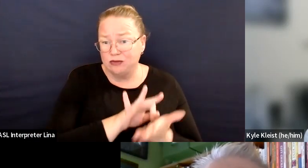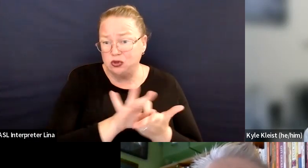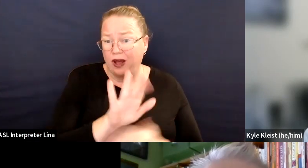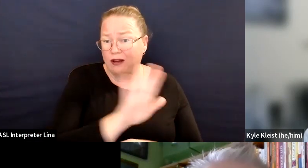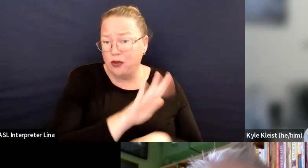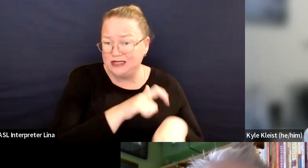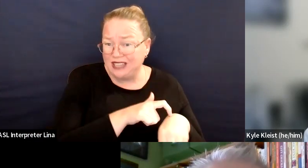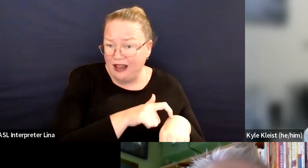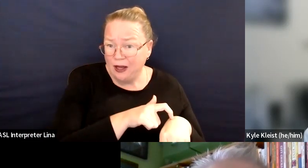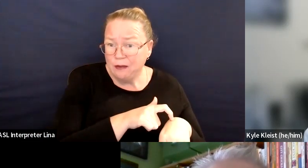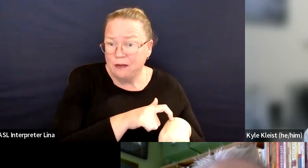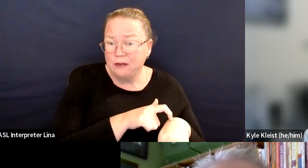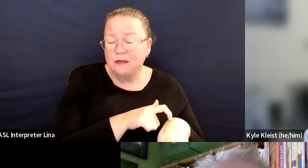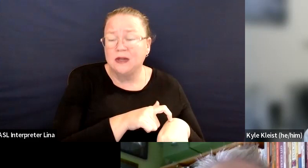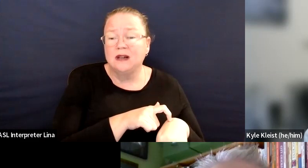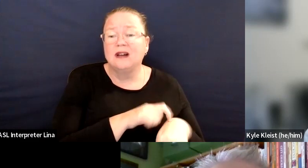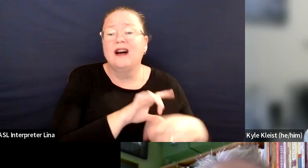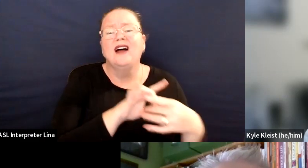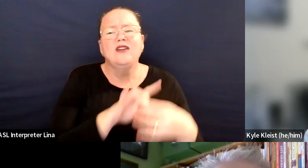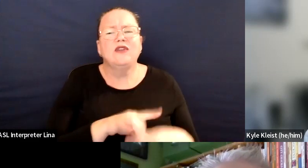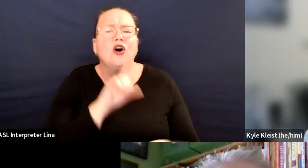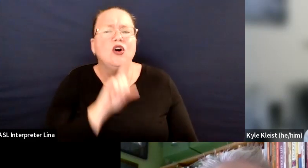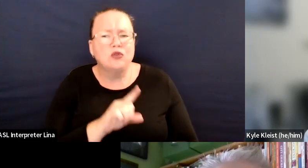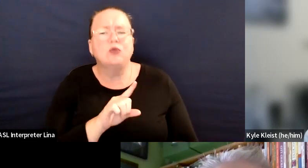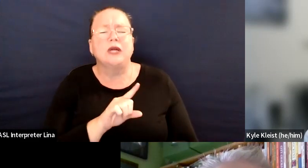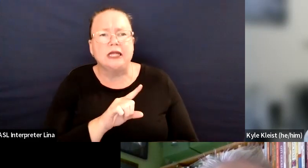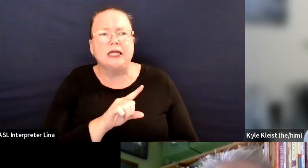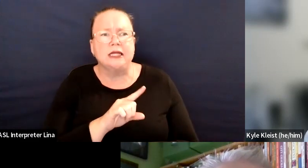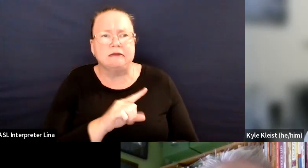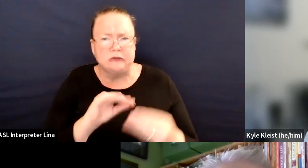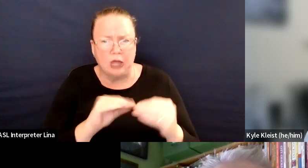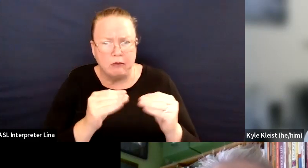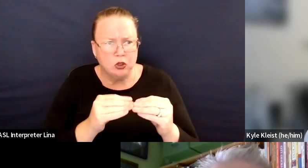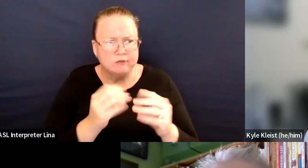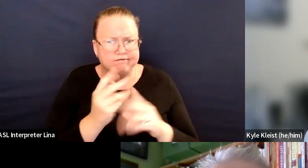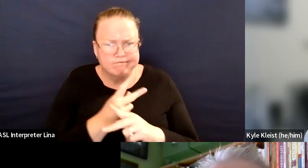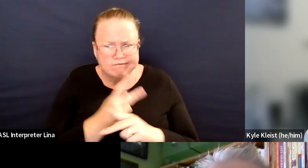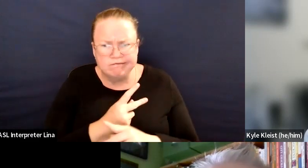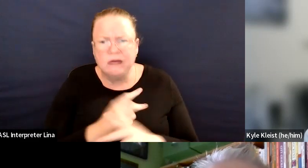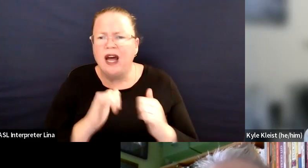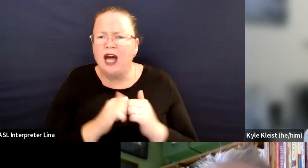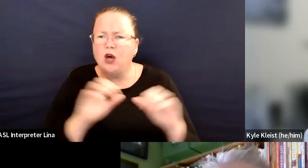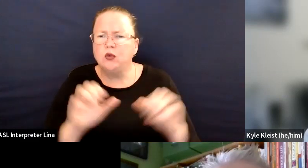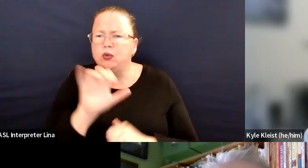time? When it comes to really getting at the numbers, how are you doing it?